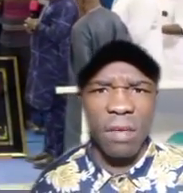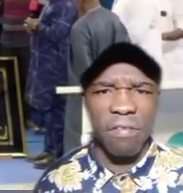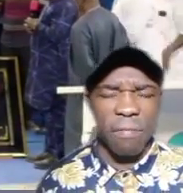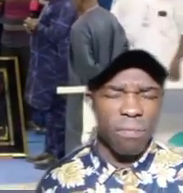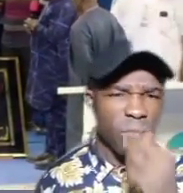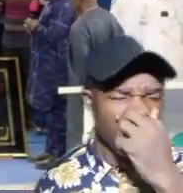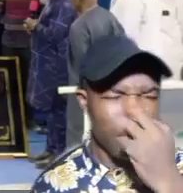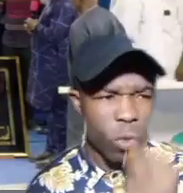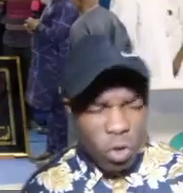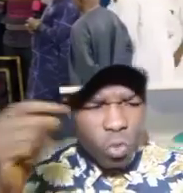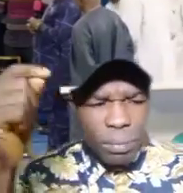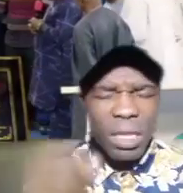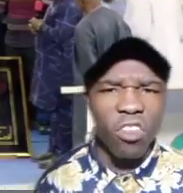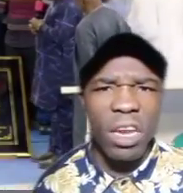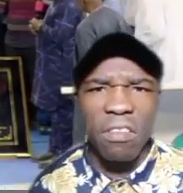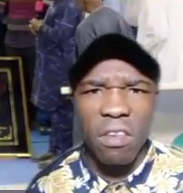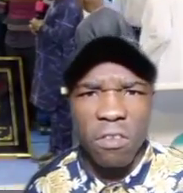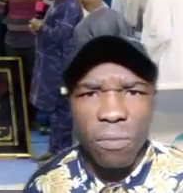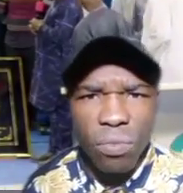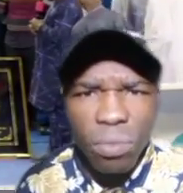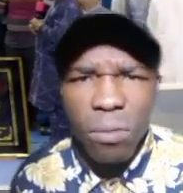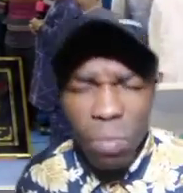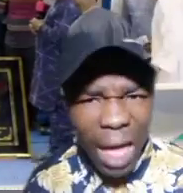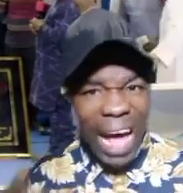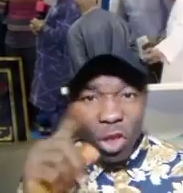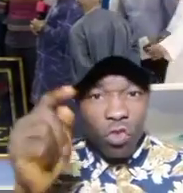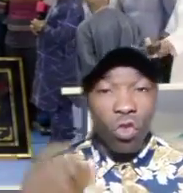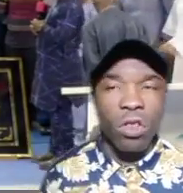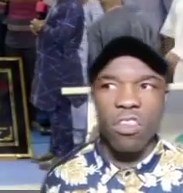I, Dr. Agbu Kefas,